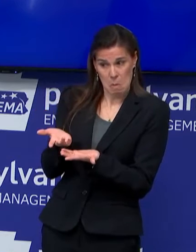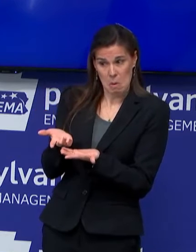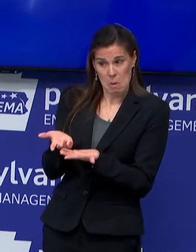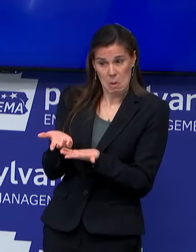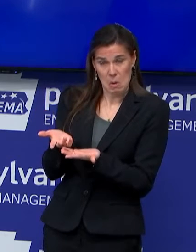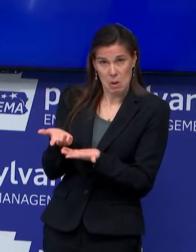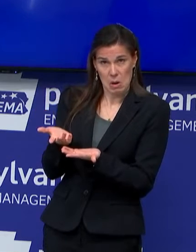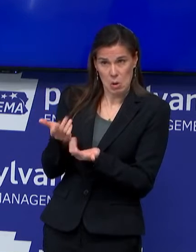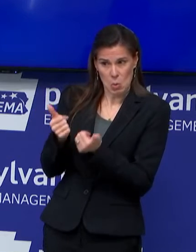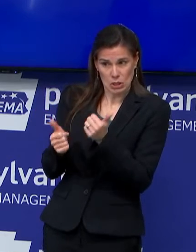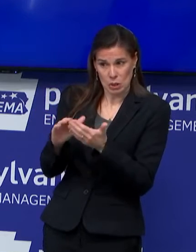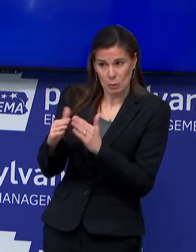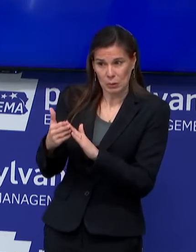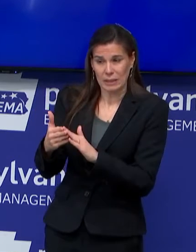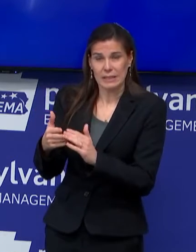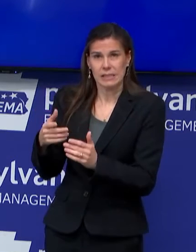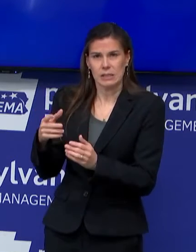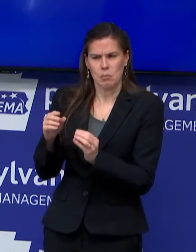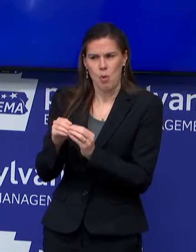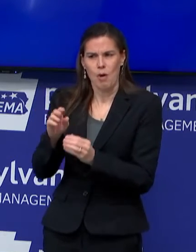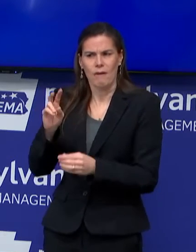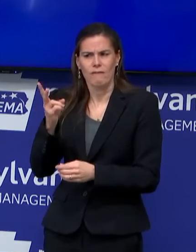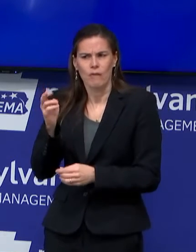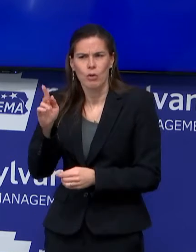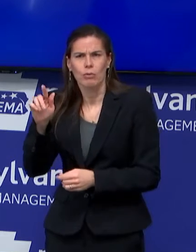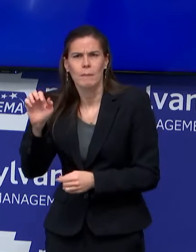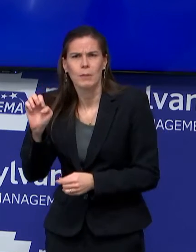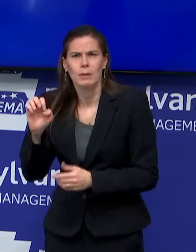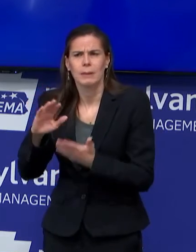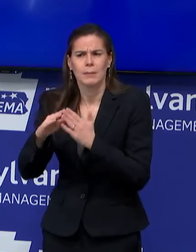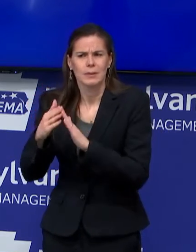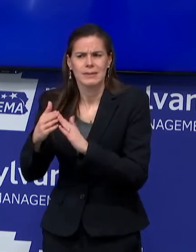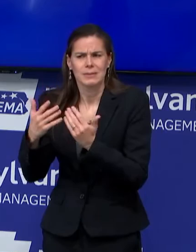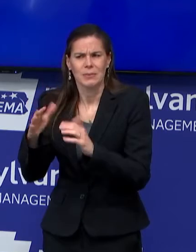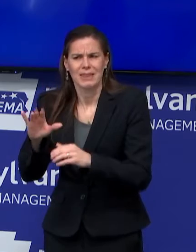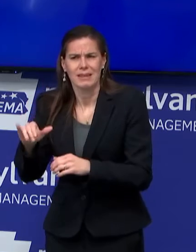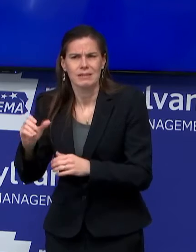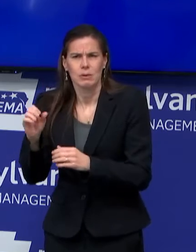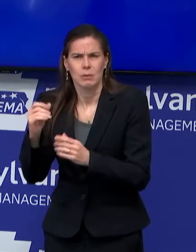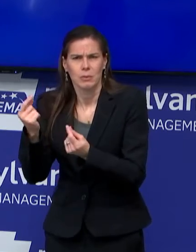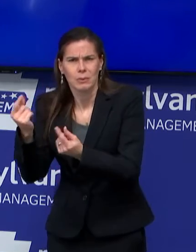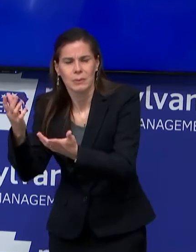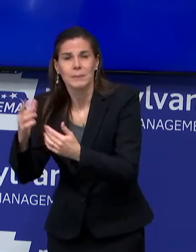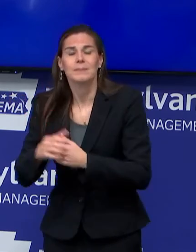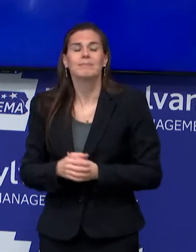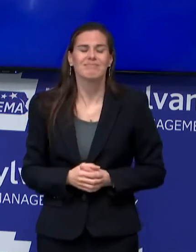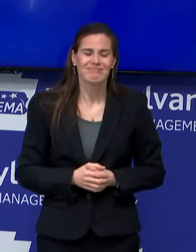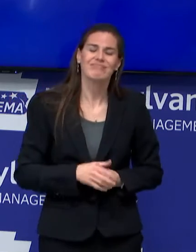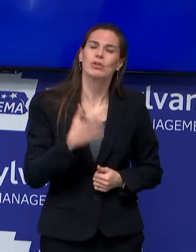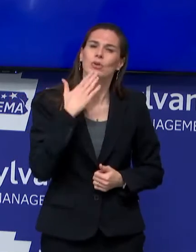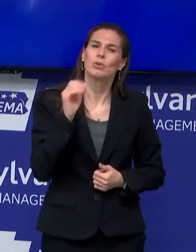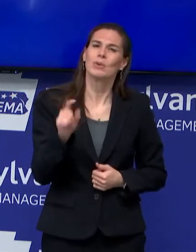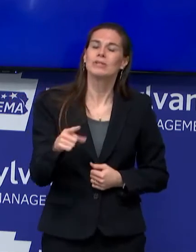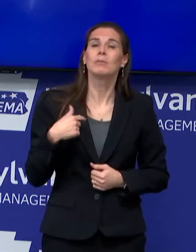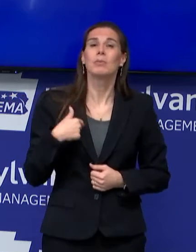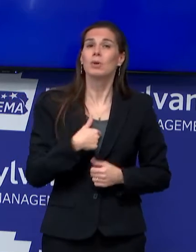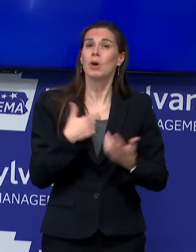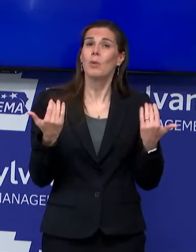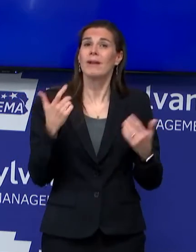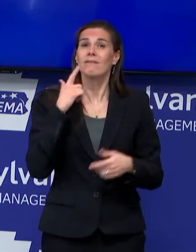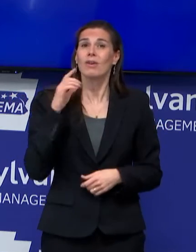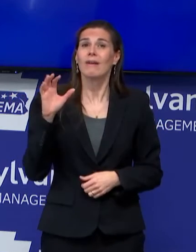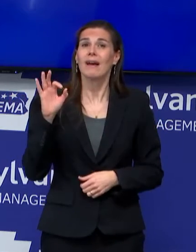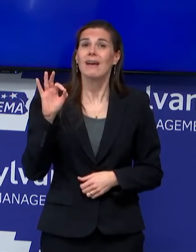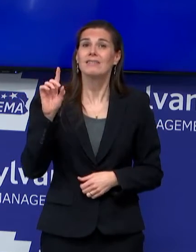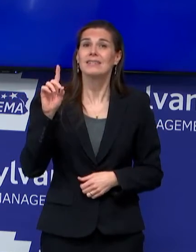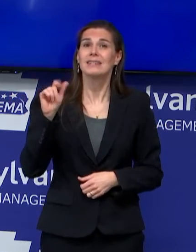going to communities that are more vulnerable? That's a great one, Deanna. So we are awaiting guidance from the FDA and the CDC as